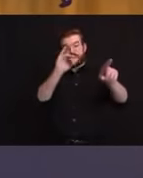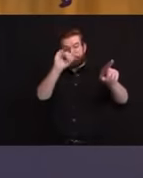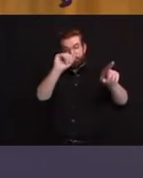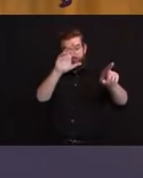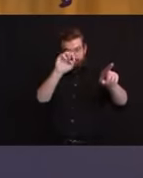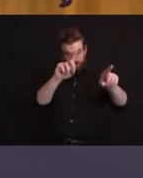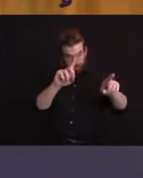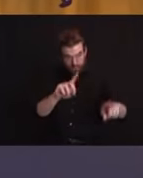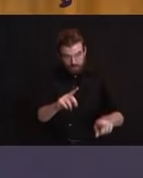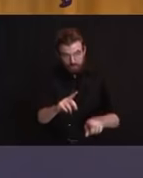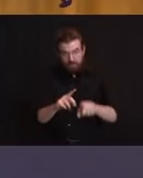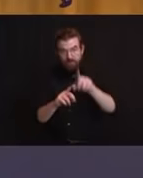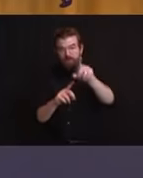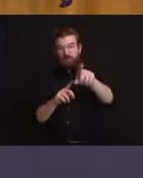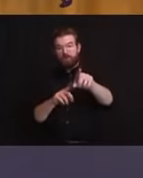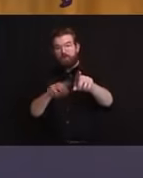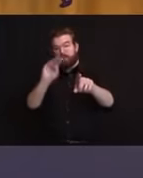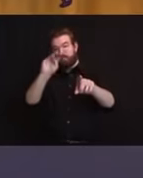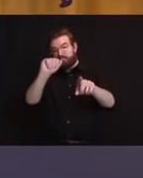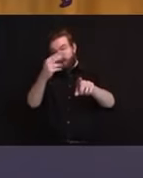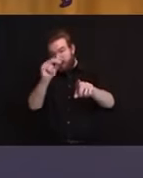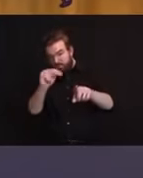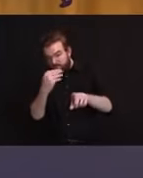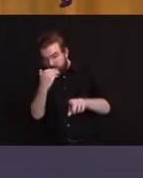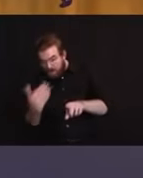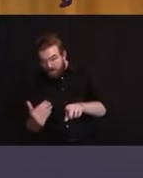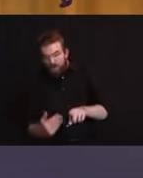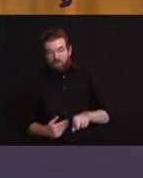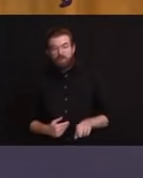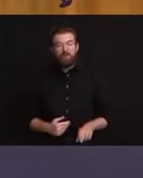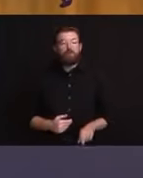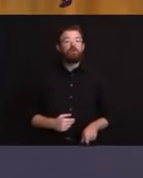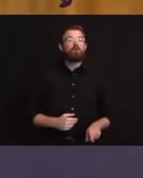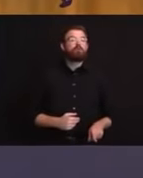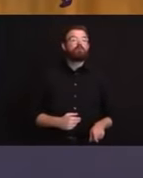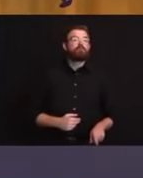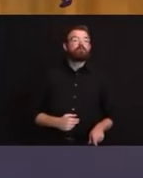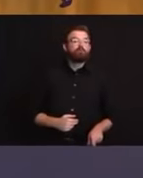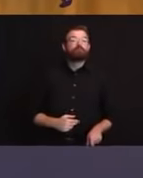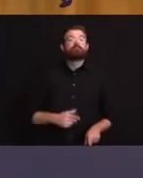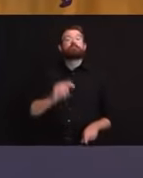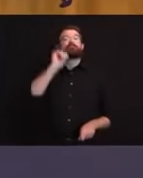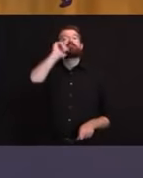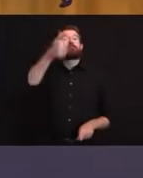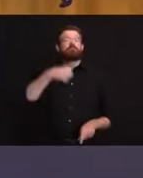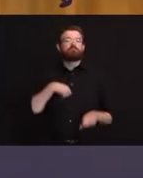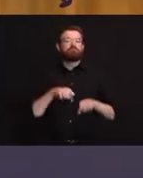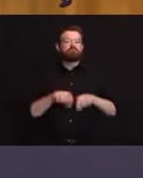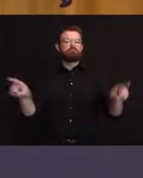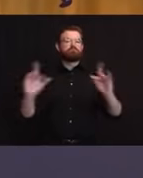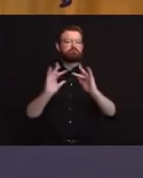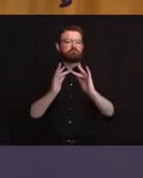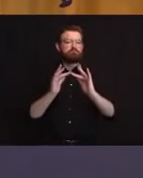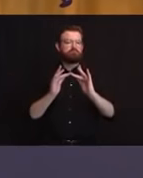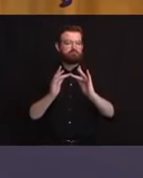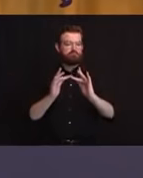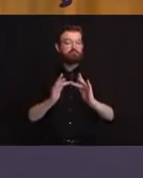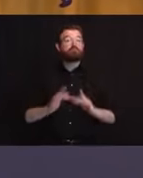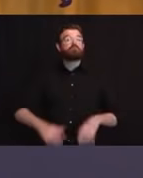Again, we'll be with you virtually tomorrow unless you hear otherwise. We'll be here 1 o'clock Wednesday unless you